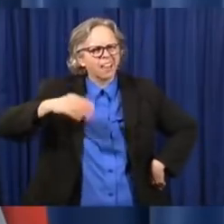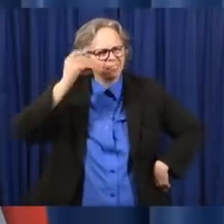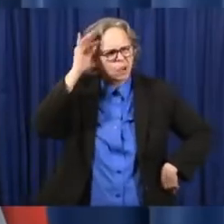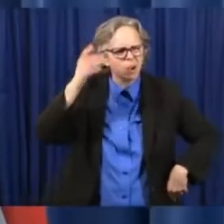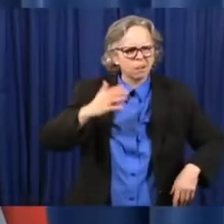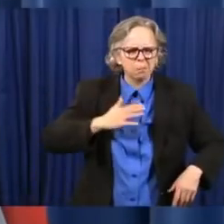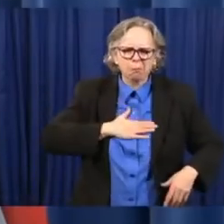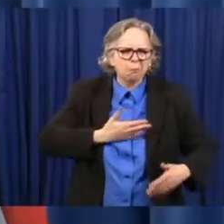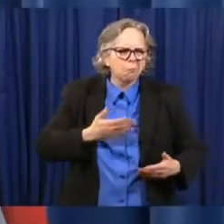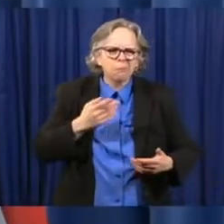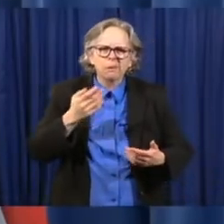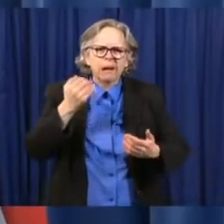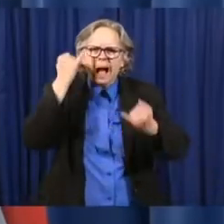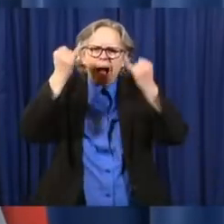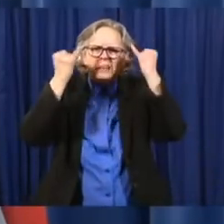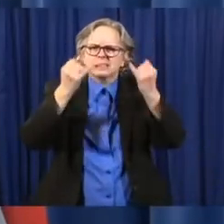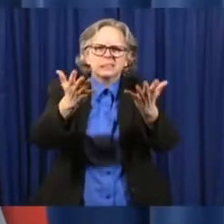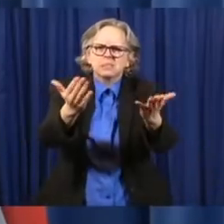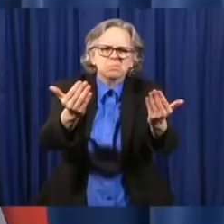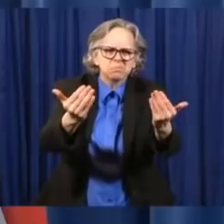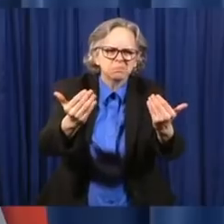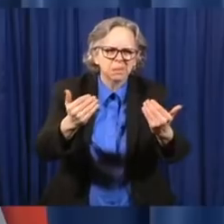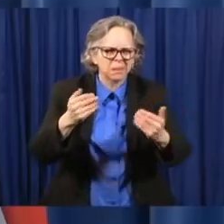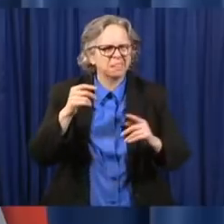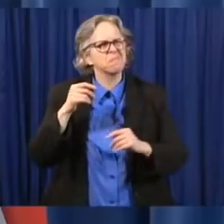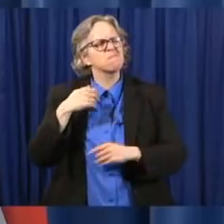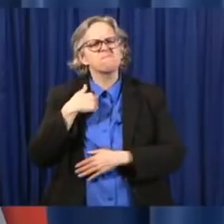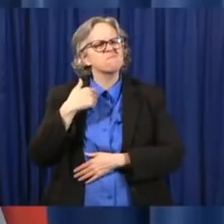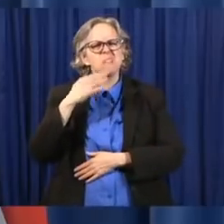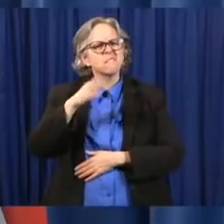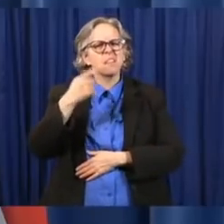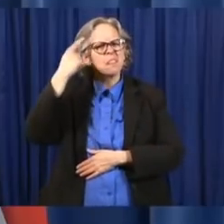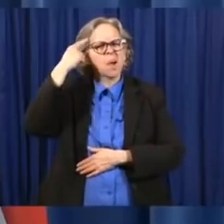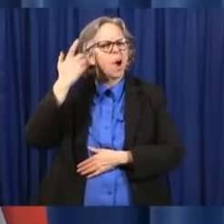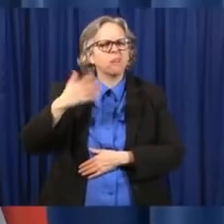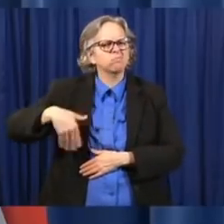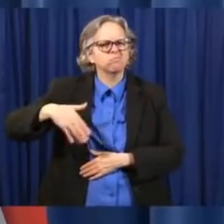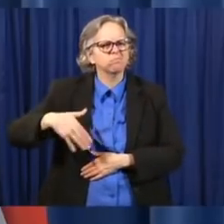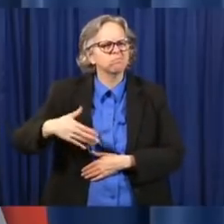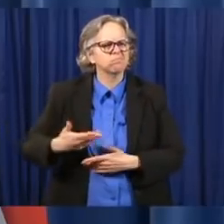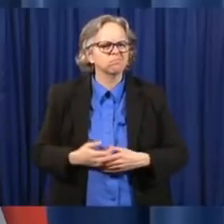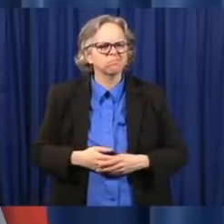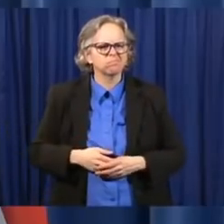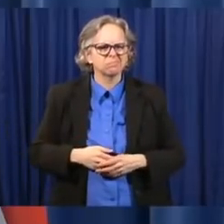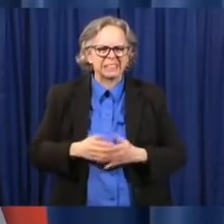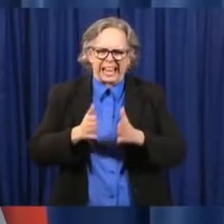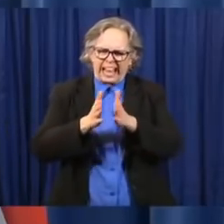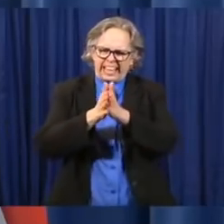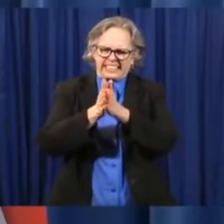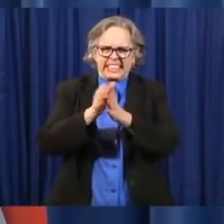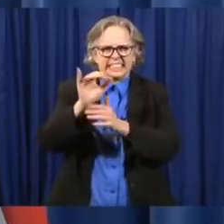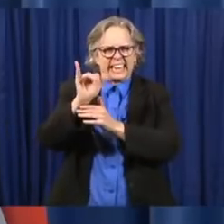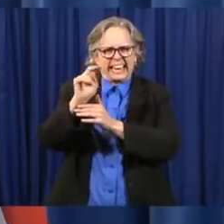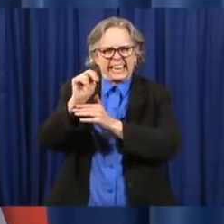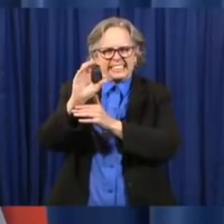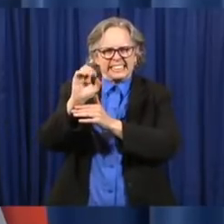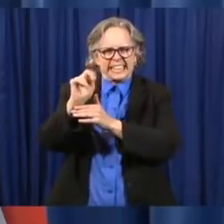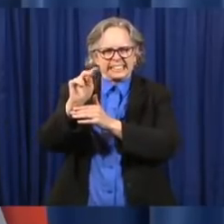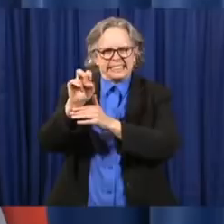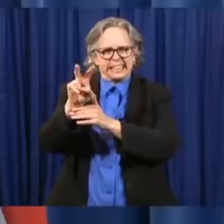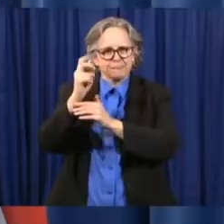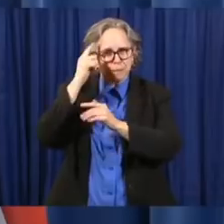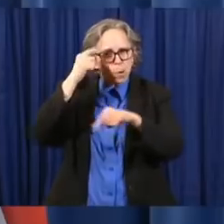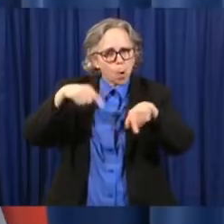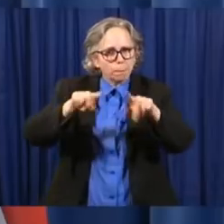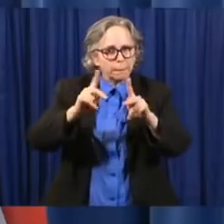something that we've really looked at. I mean, the incentive I think is that everyone